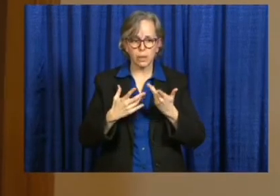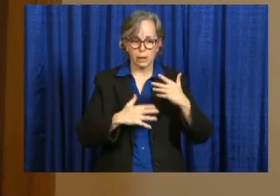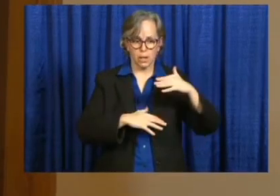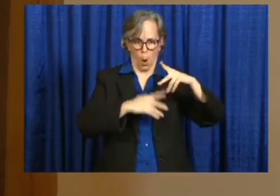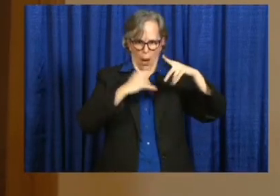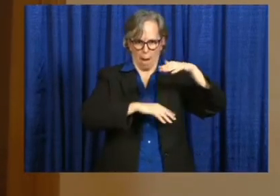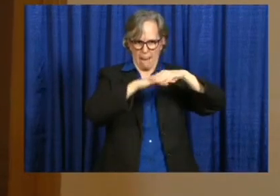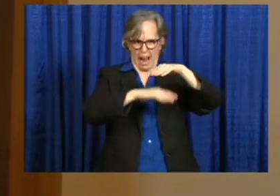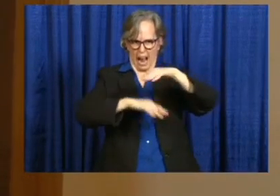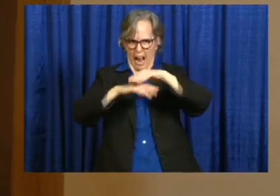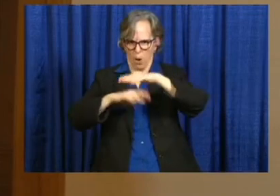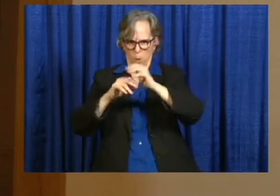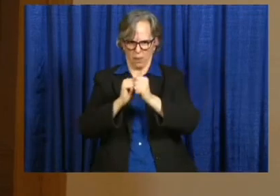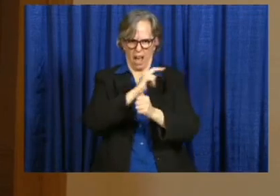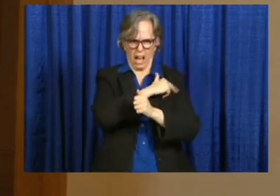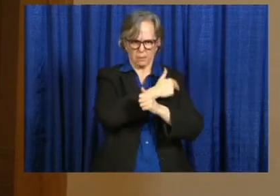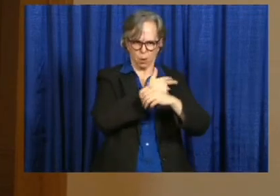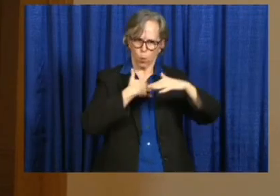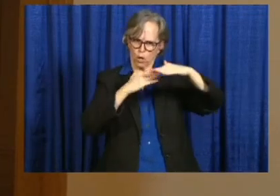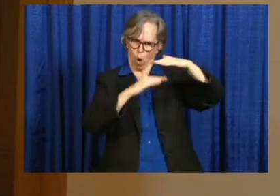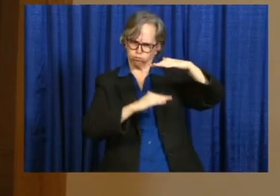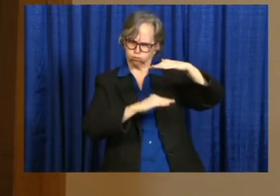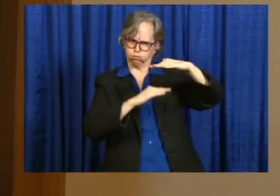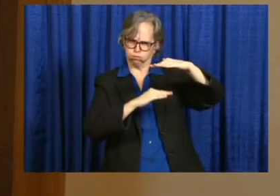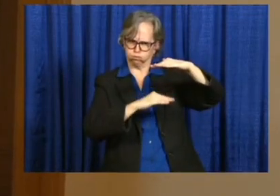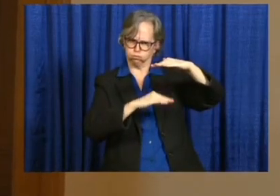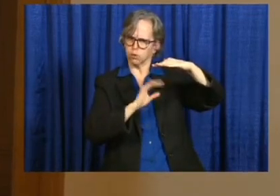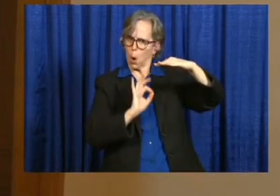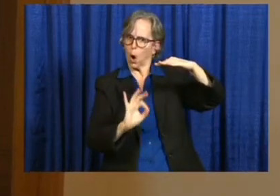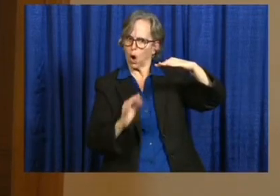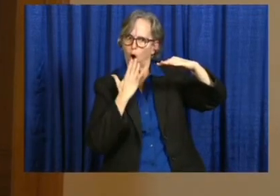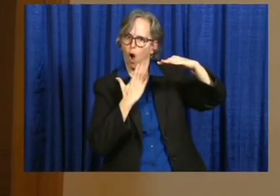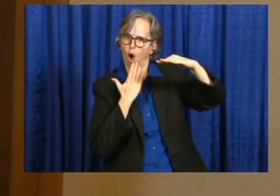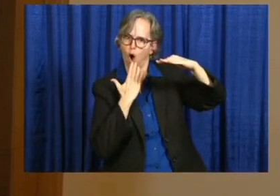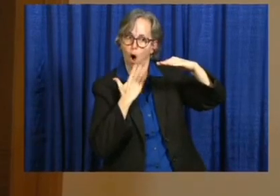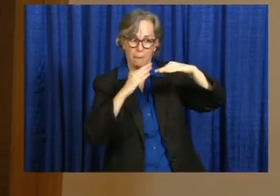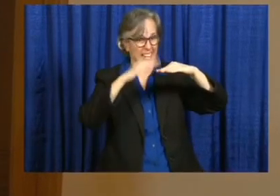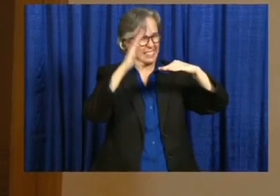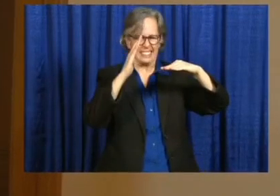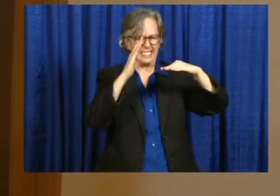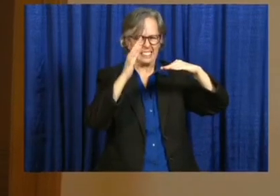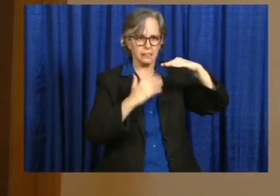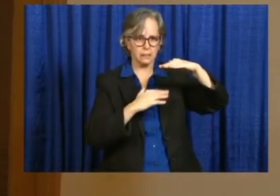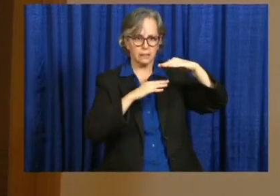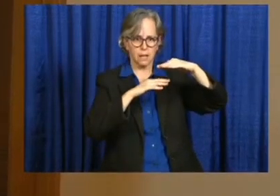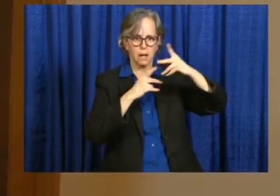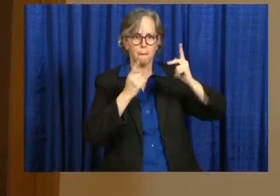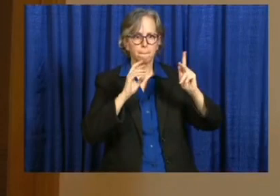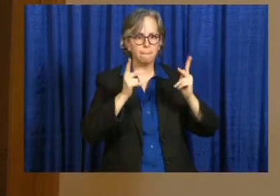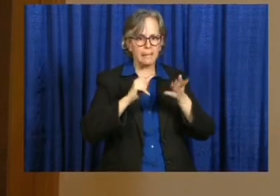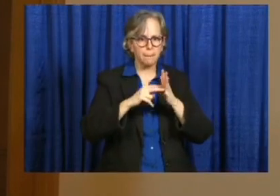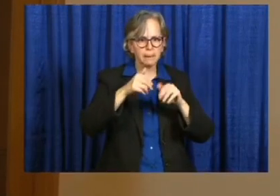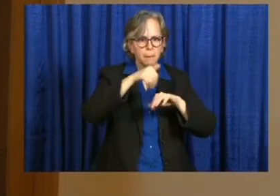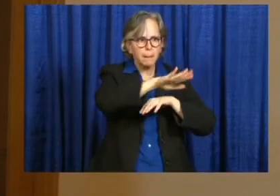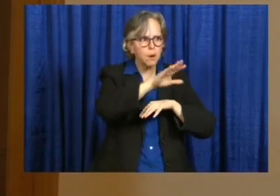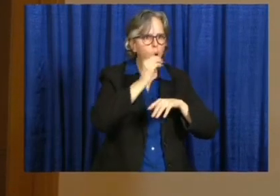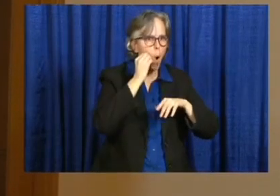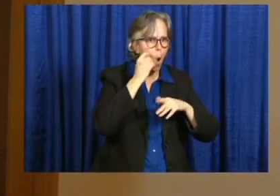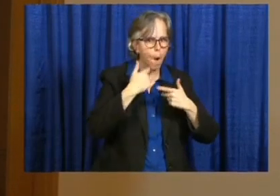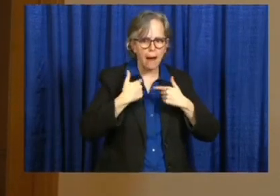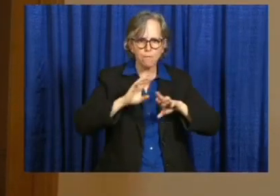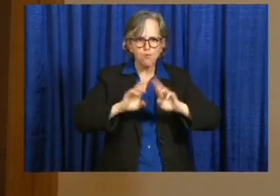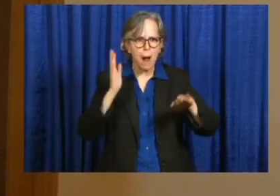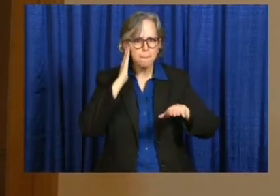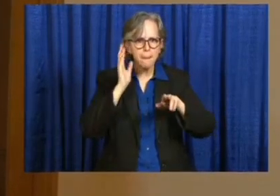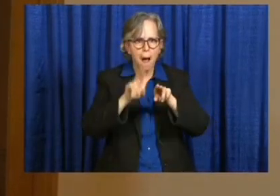absolutely where we want to be. We are emptying out those beds in our hospitals now, and we can't do that during the eye of the storm. This takes a